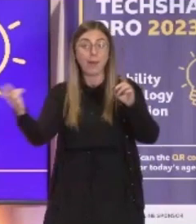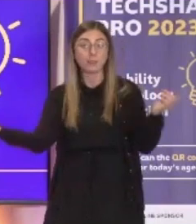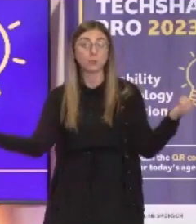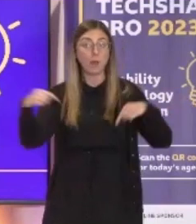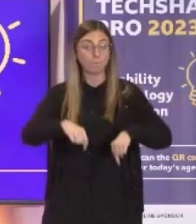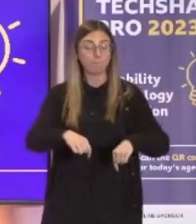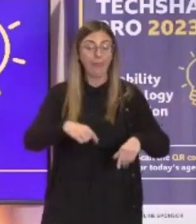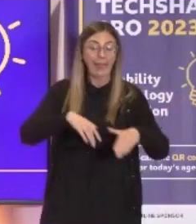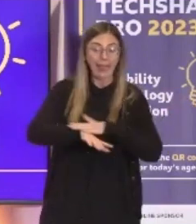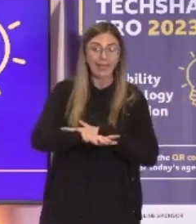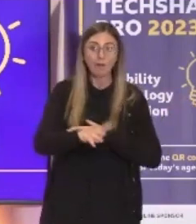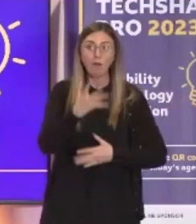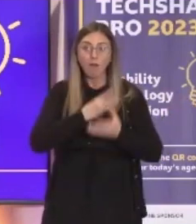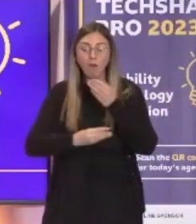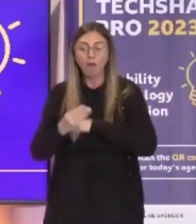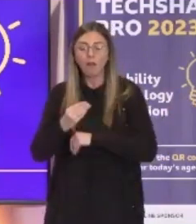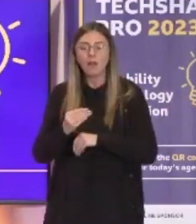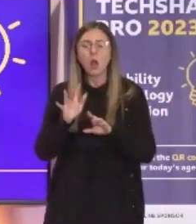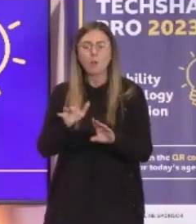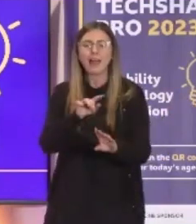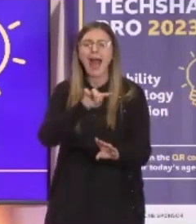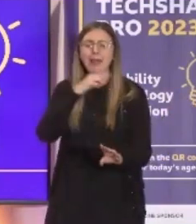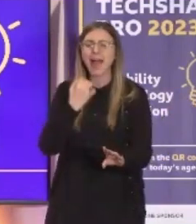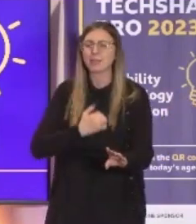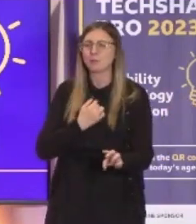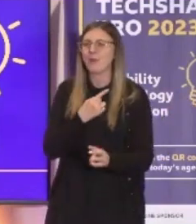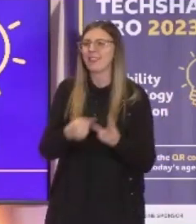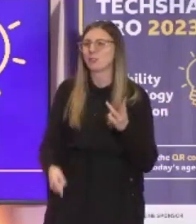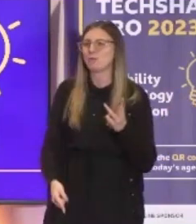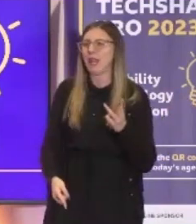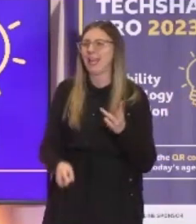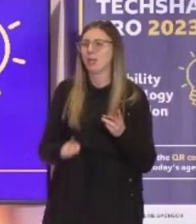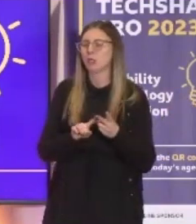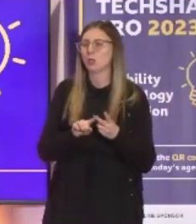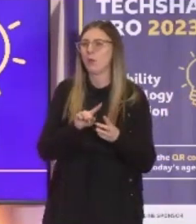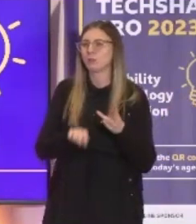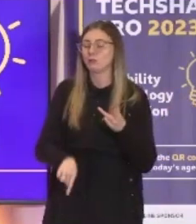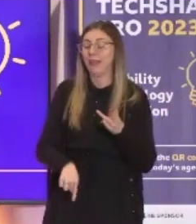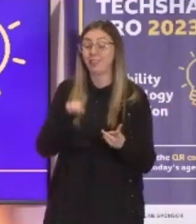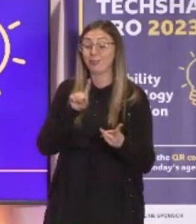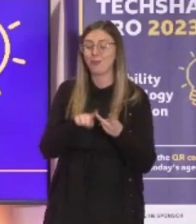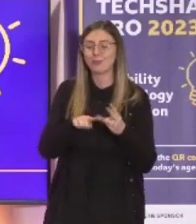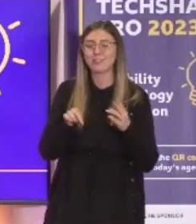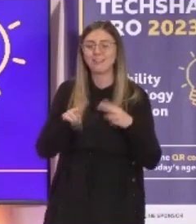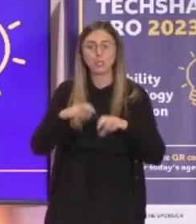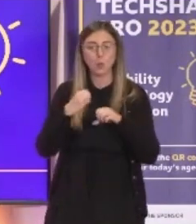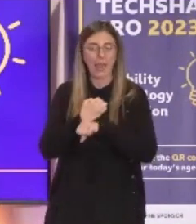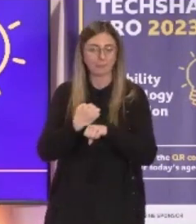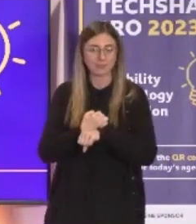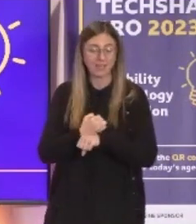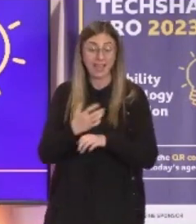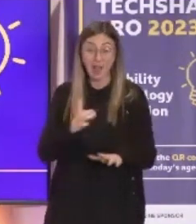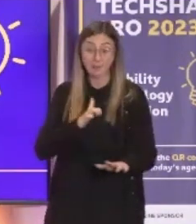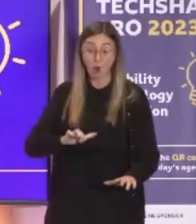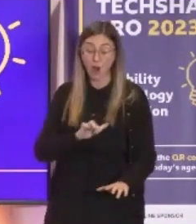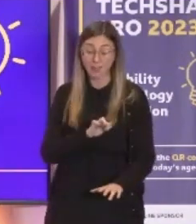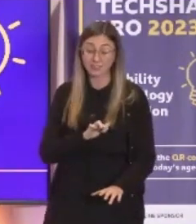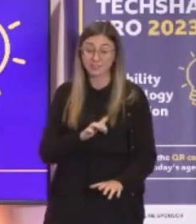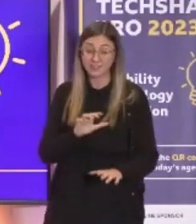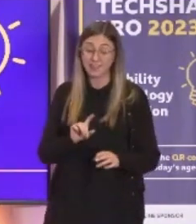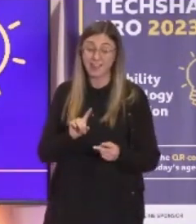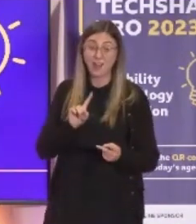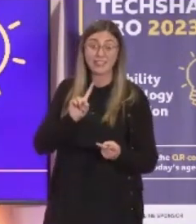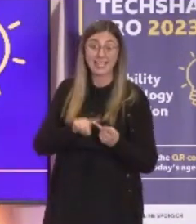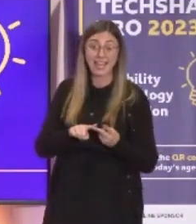from. And then I lied, there's 3 things. The third thing is the use of video games. I'll be completely frank. We have our